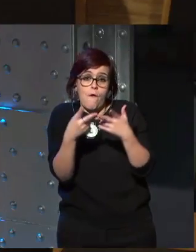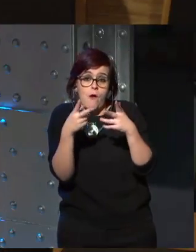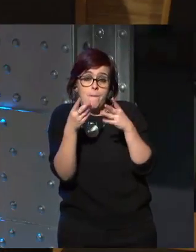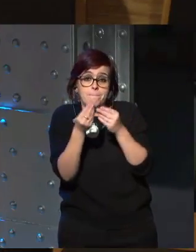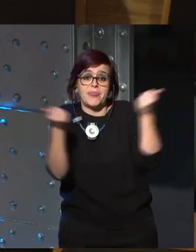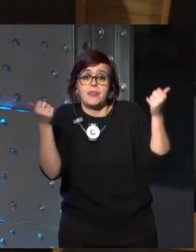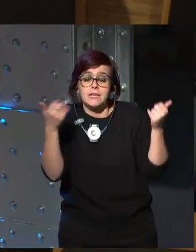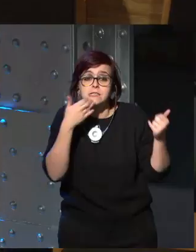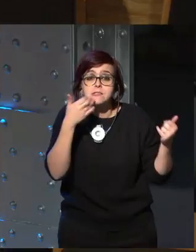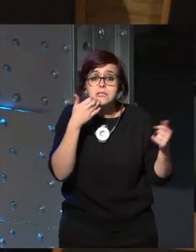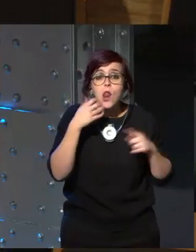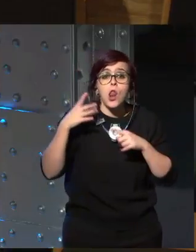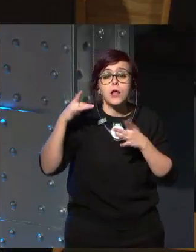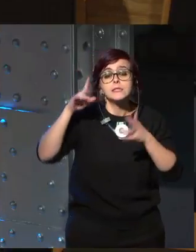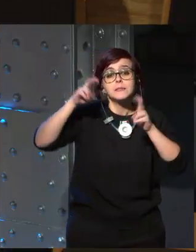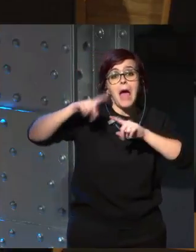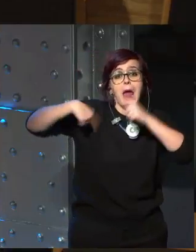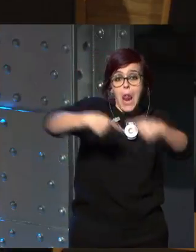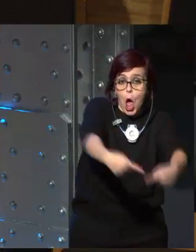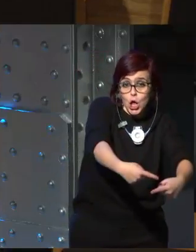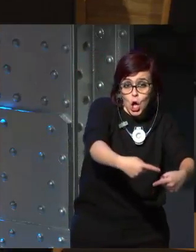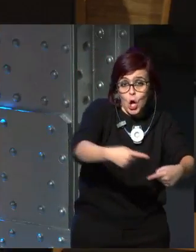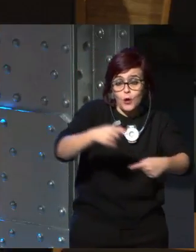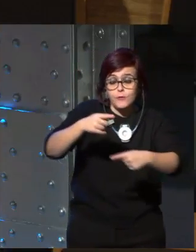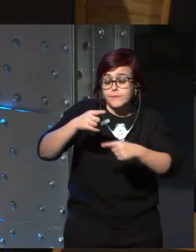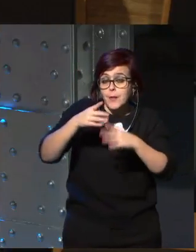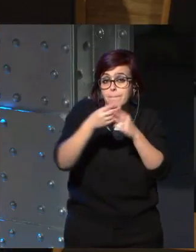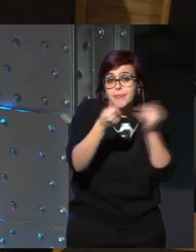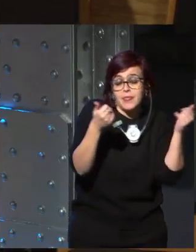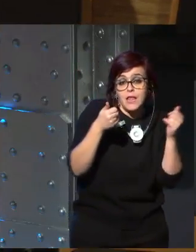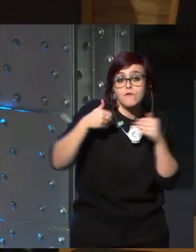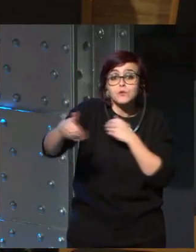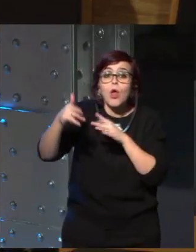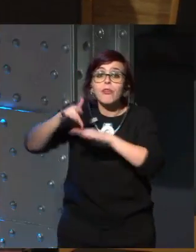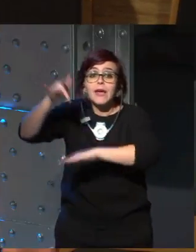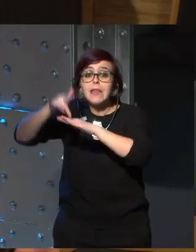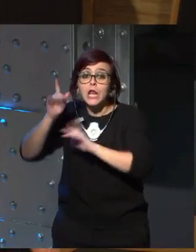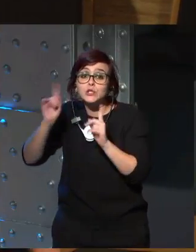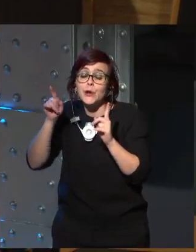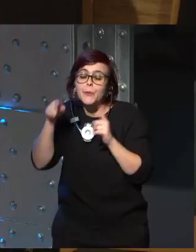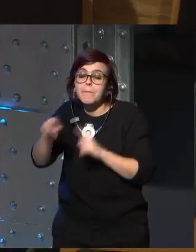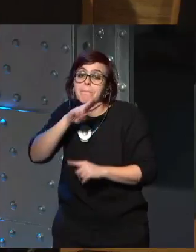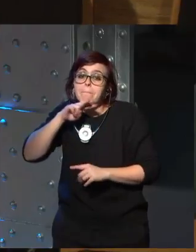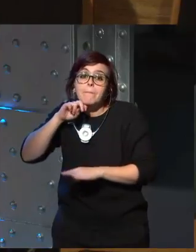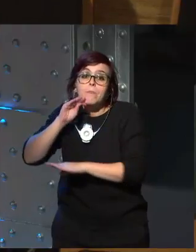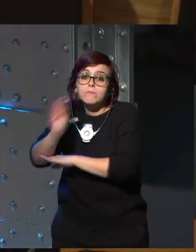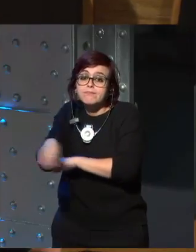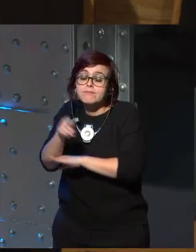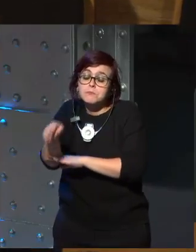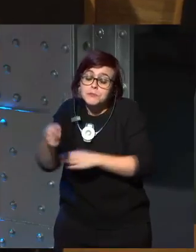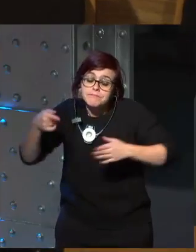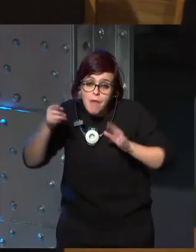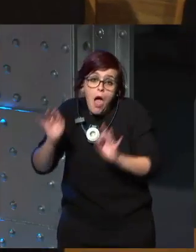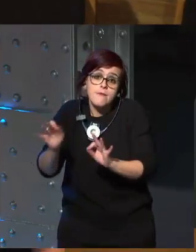world. If analog music disappeared and we're only left with digital music, lots of industries